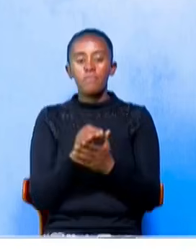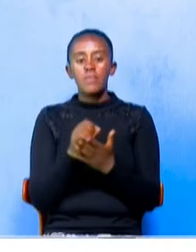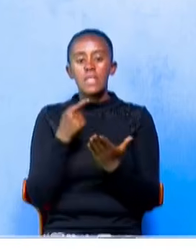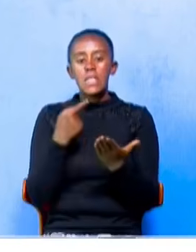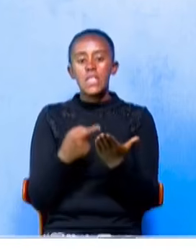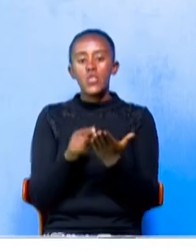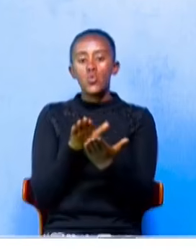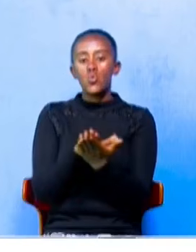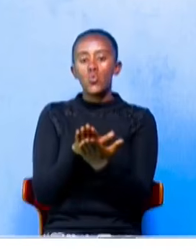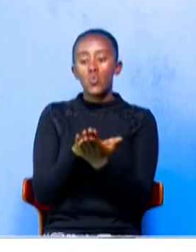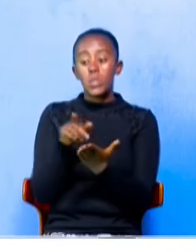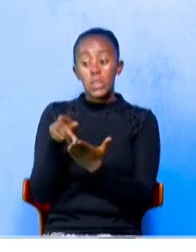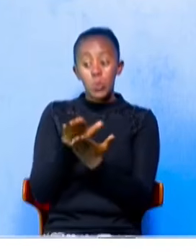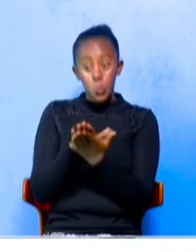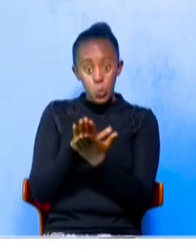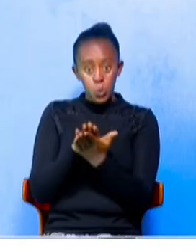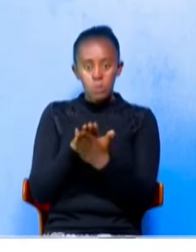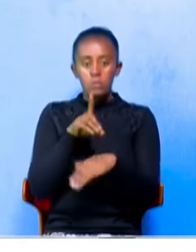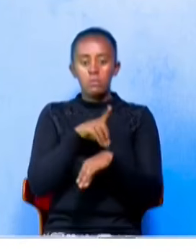Basically.